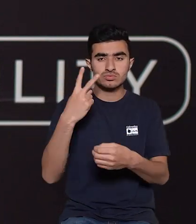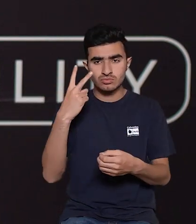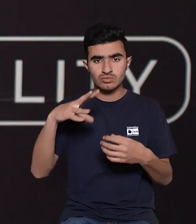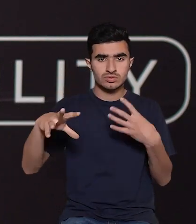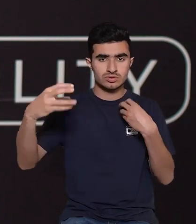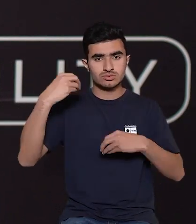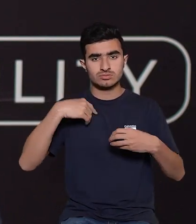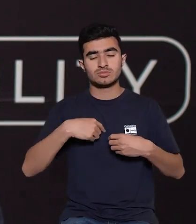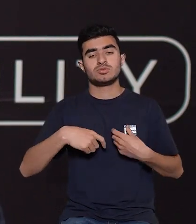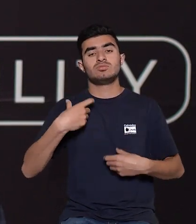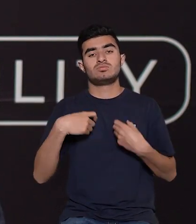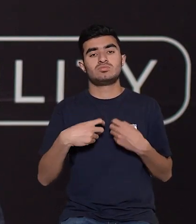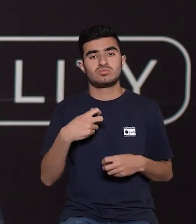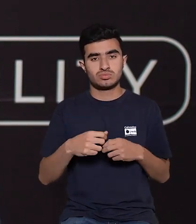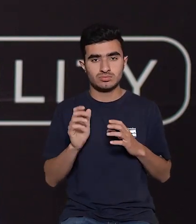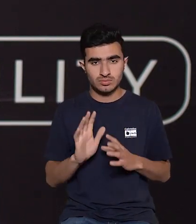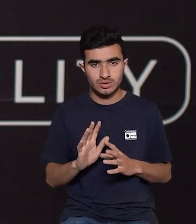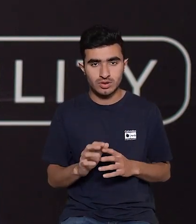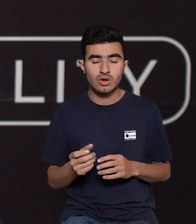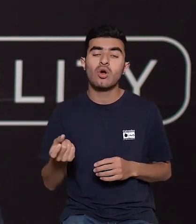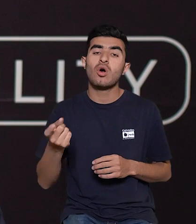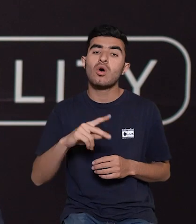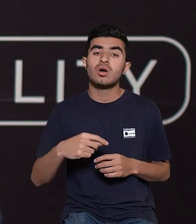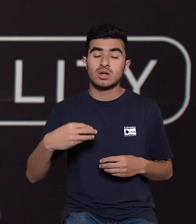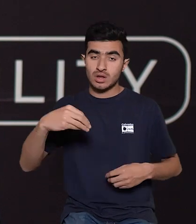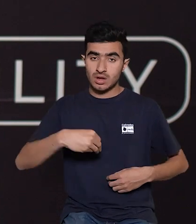the era of pandemics and COVID, that it